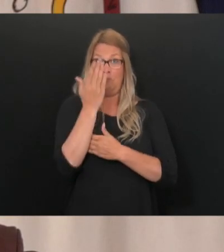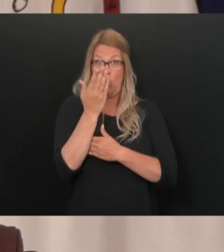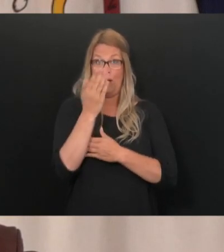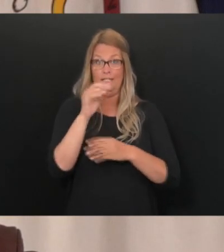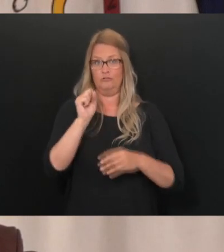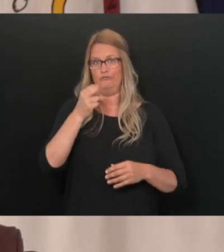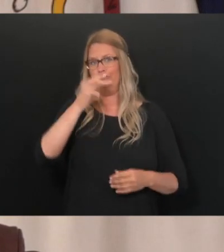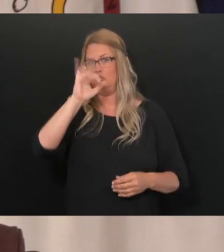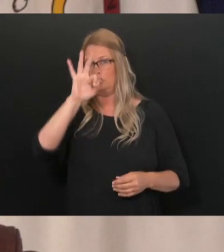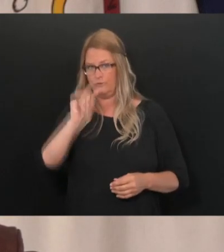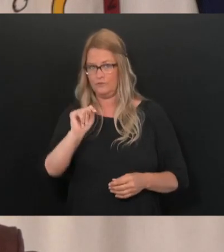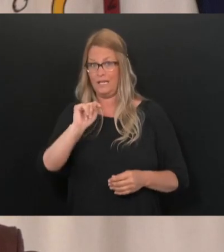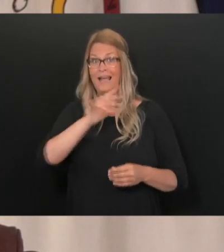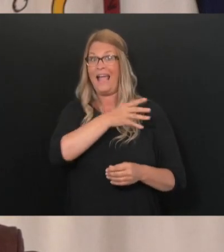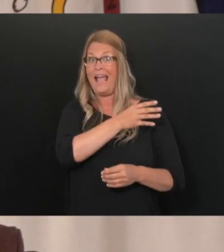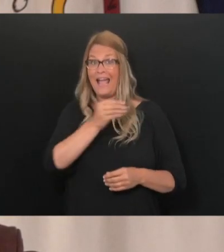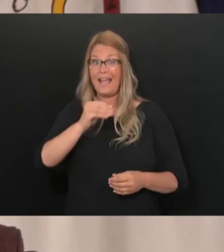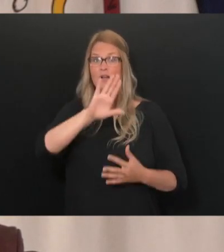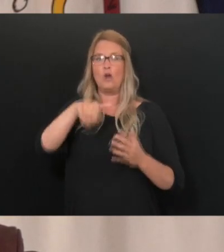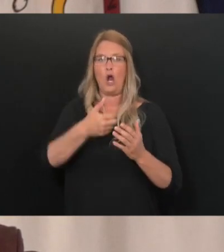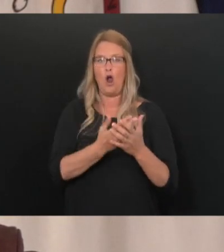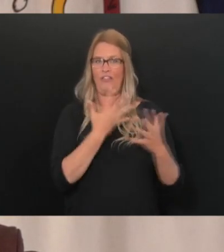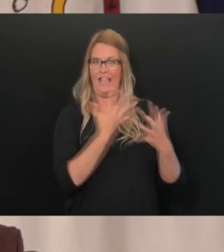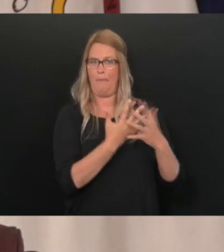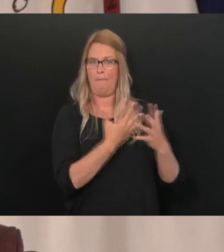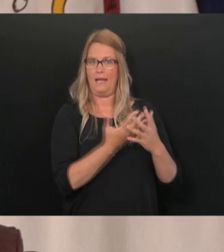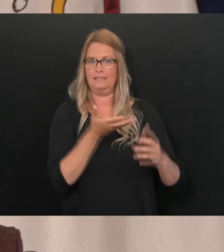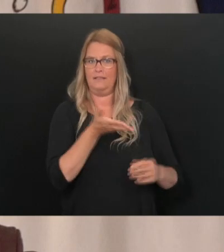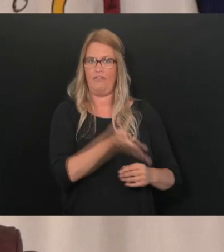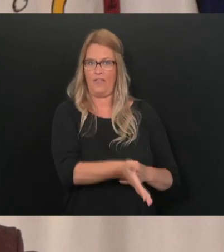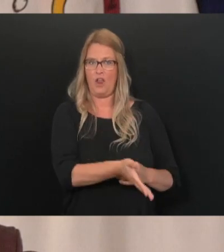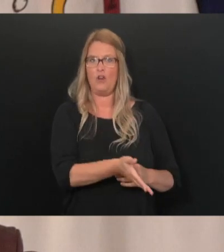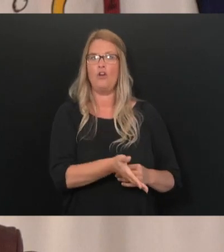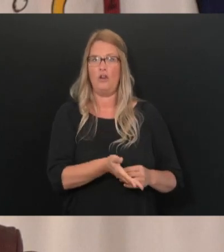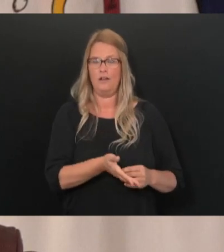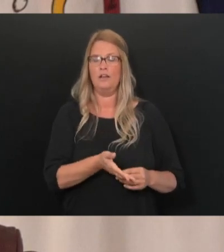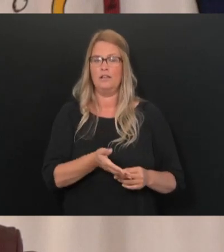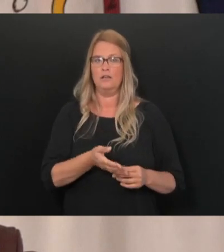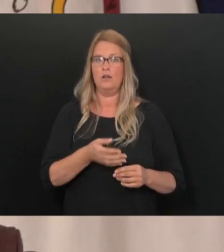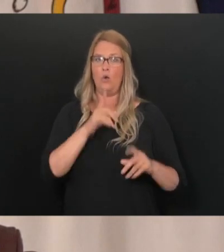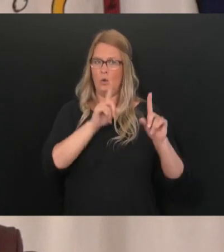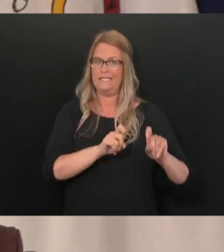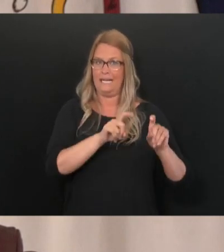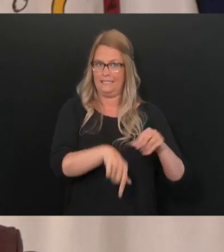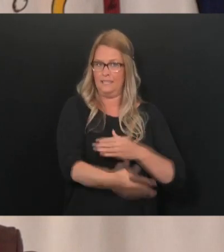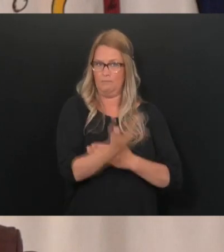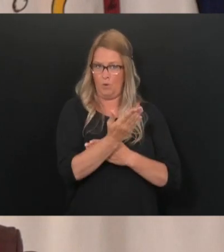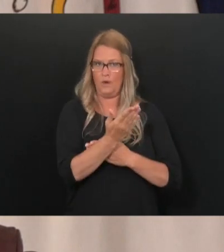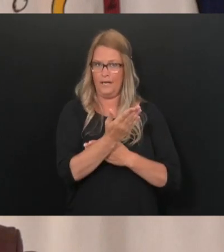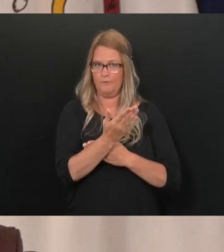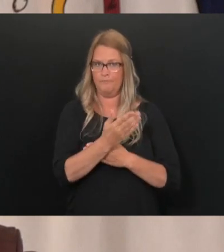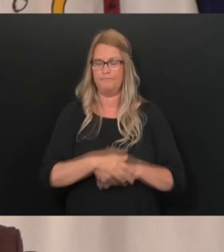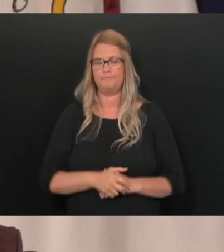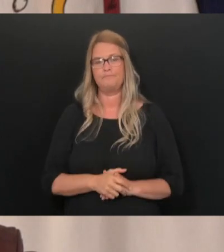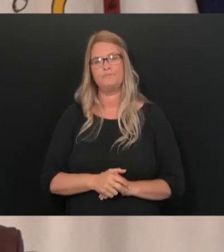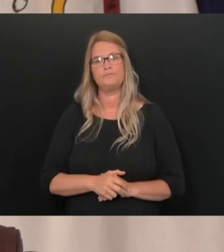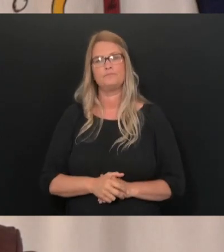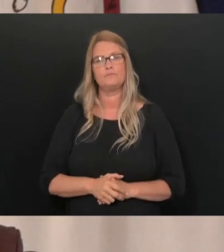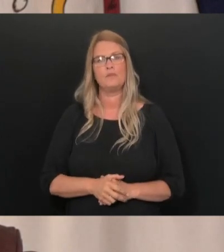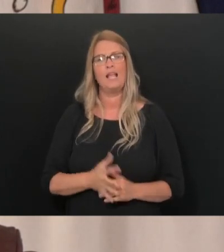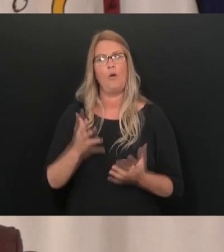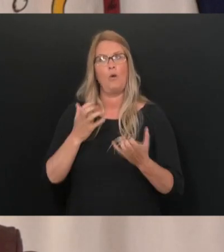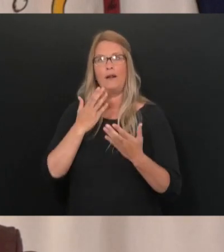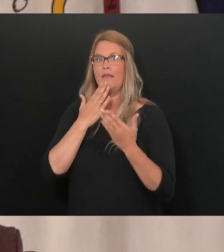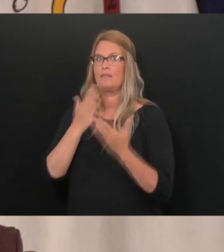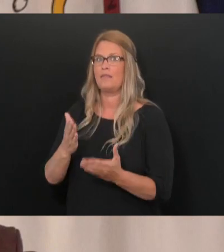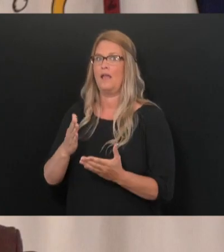shift, and all inmates in the affected dorm were tested this morning. And I want to thank the Division